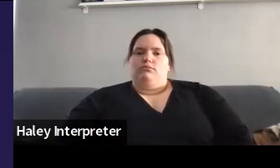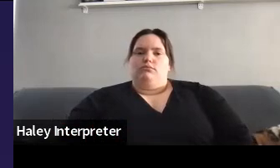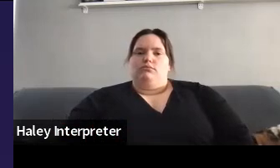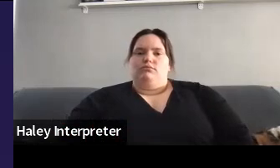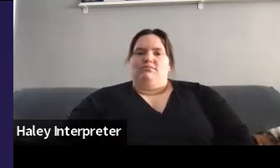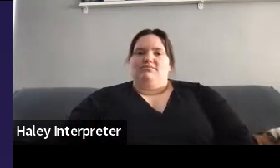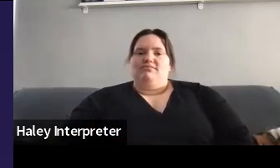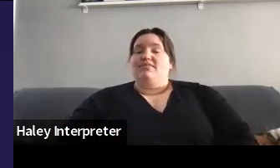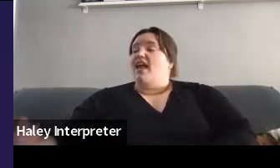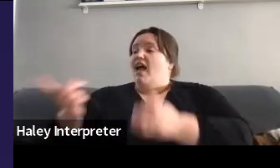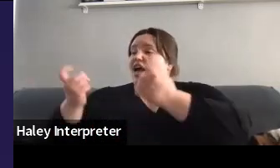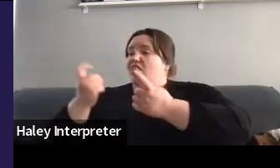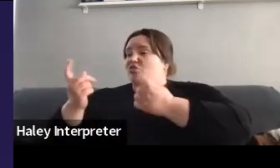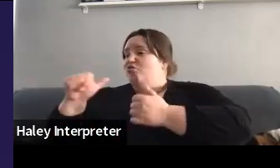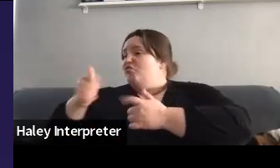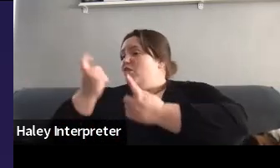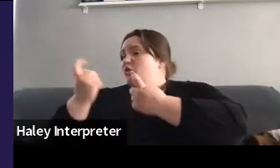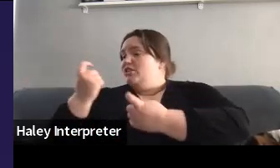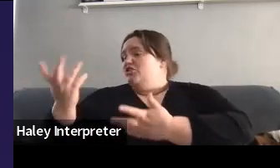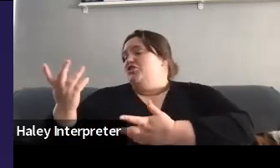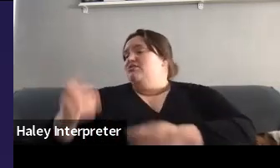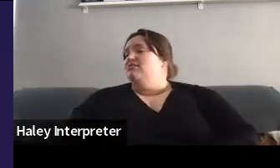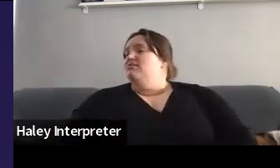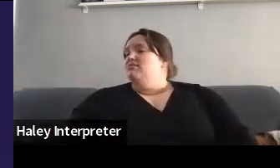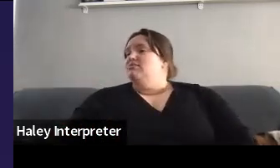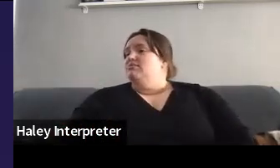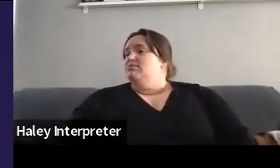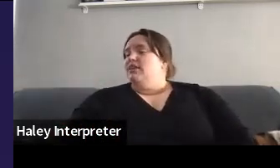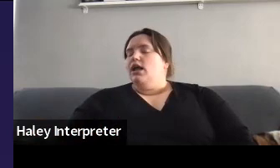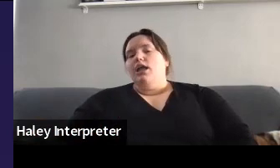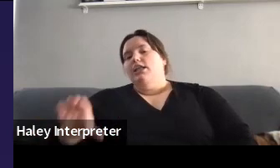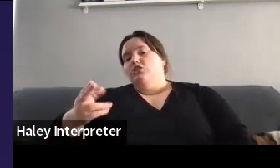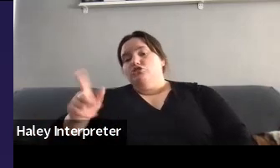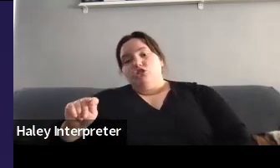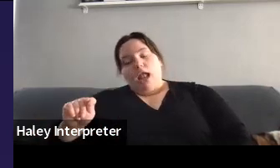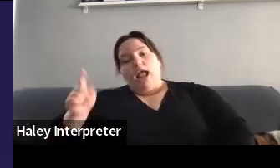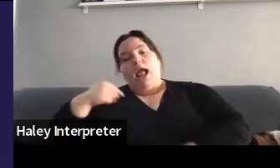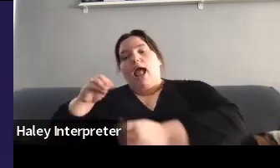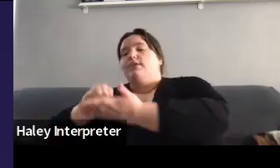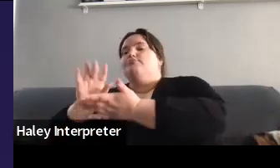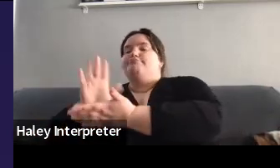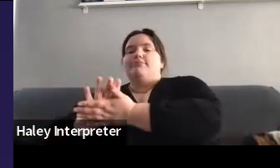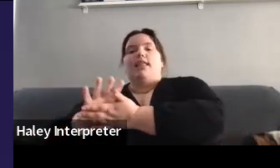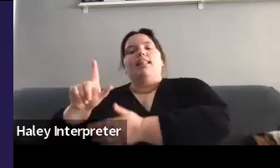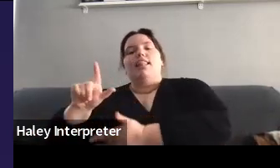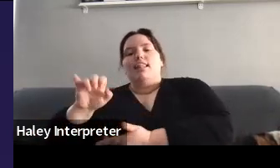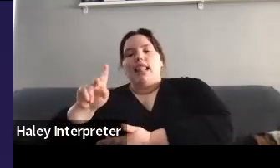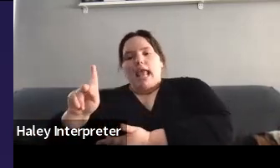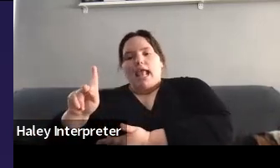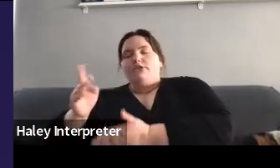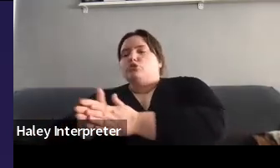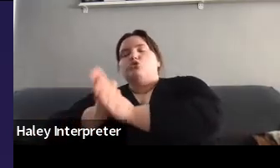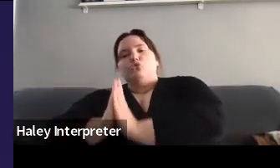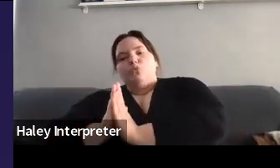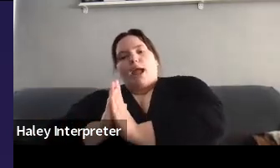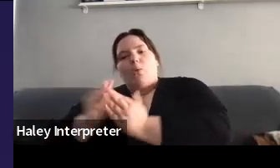any other questions? In the chat, I did put the link to request a device demonstration.